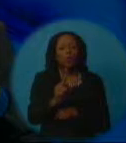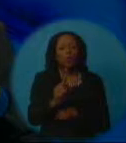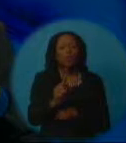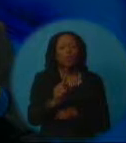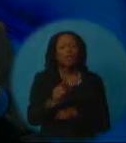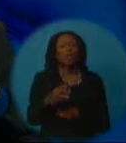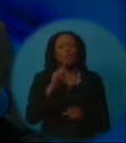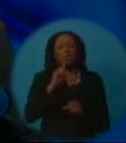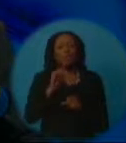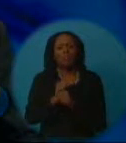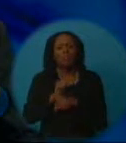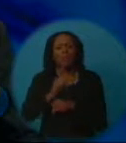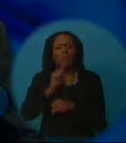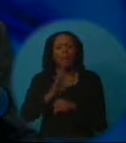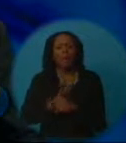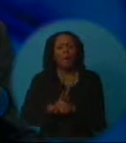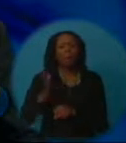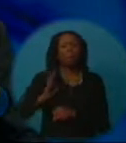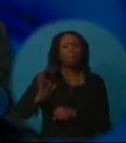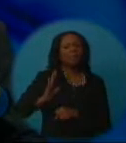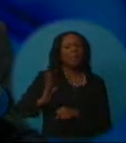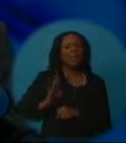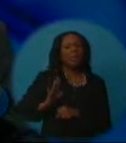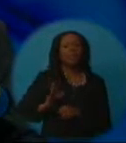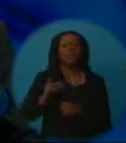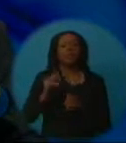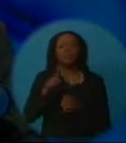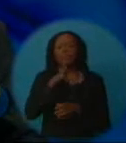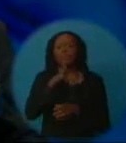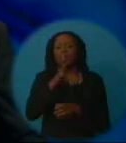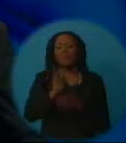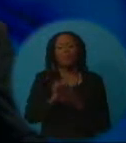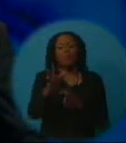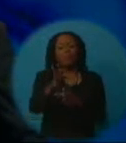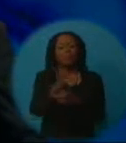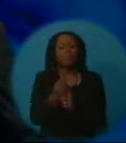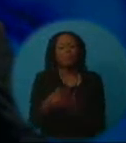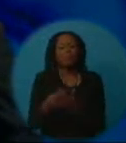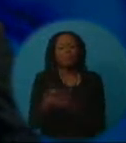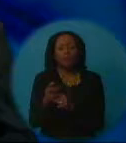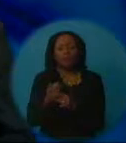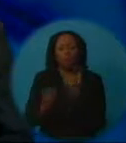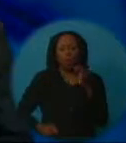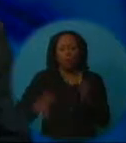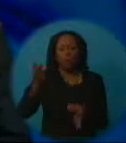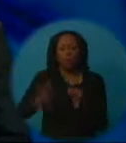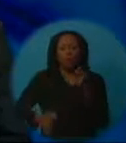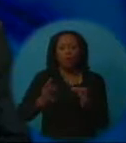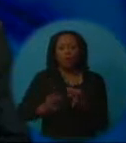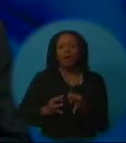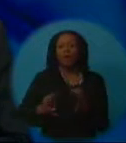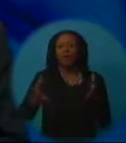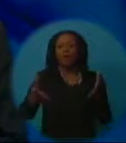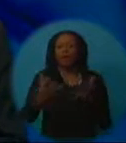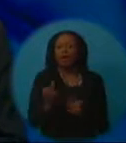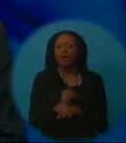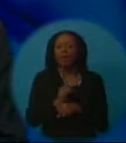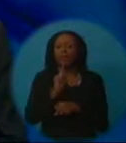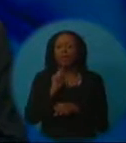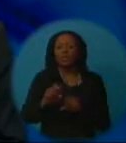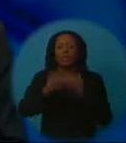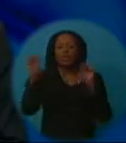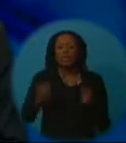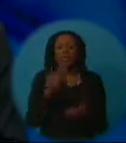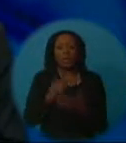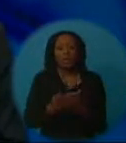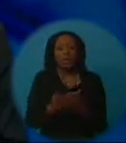to mothers who collect child support through the court system. Minister of Education Ronald Jones says they are committed to ensuring that